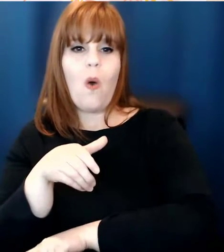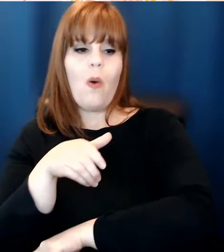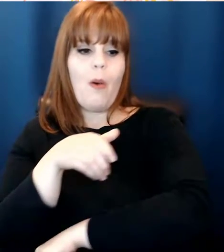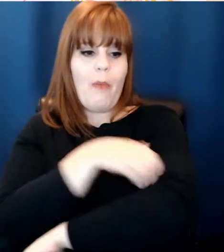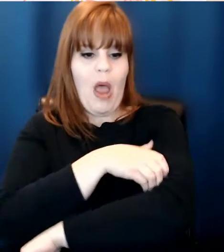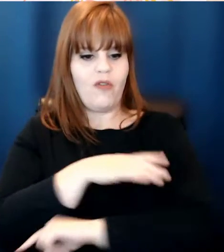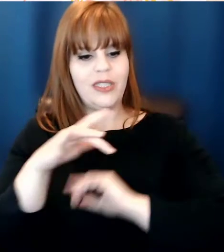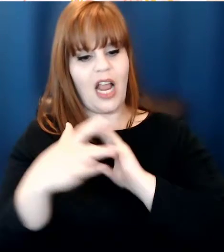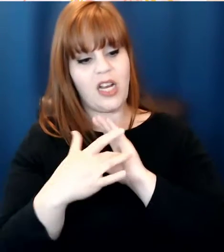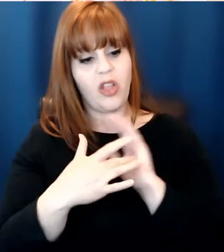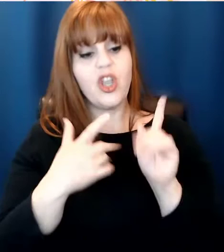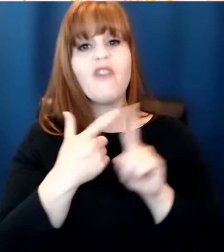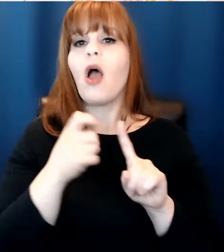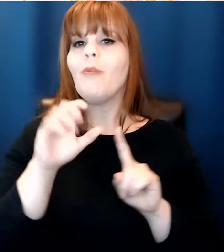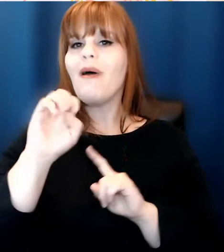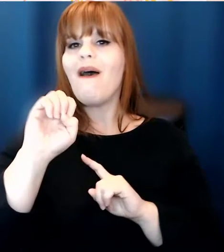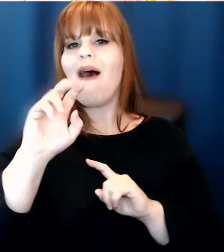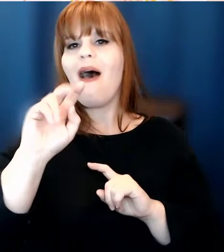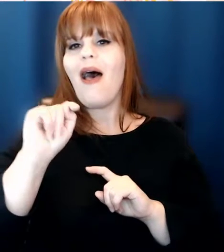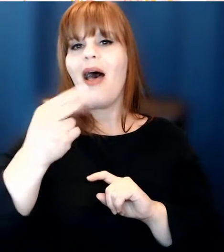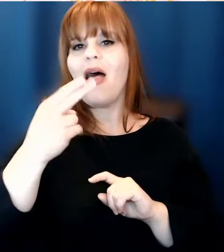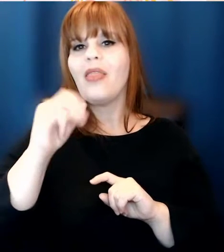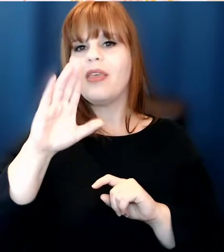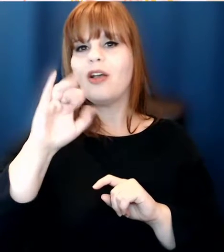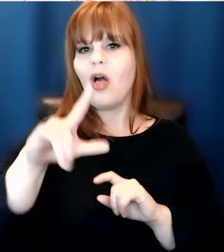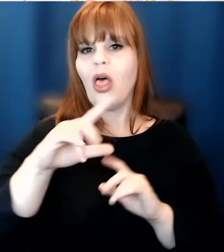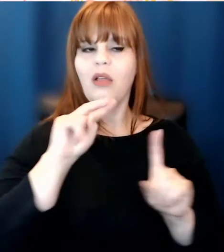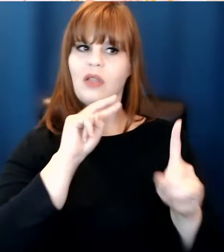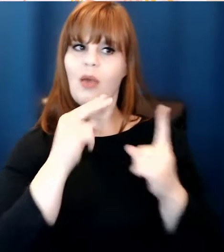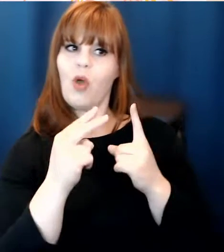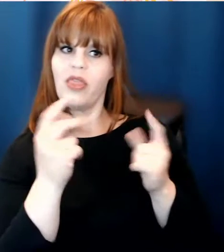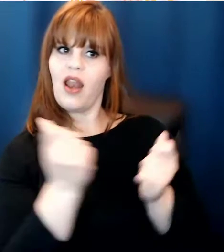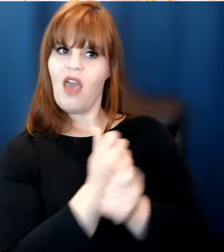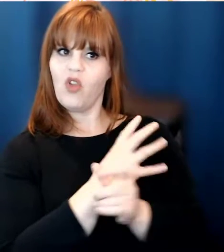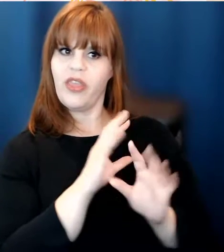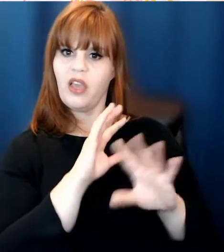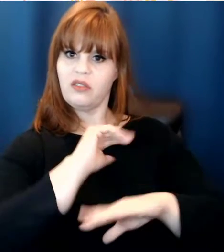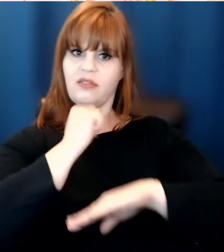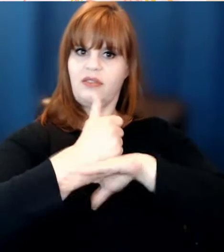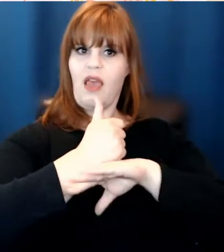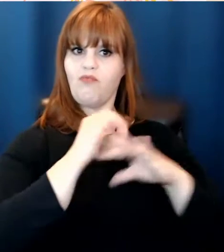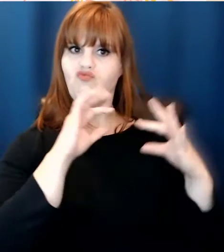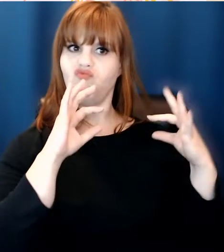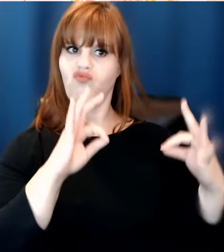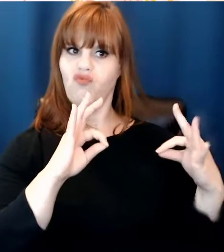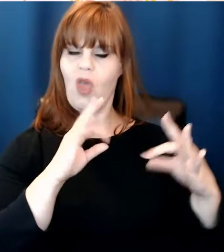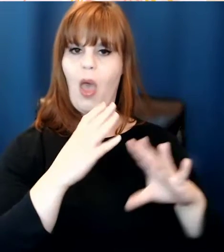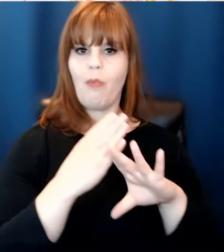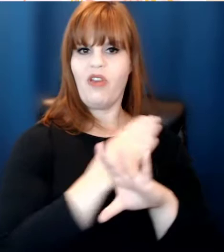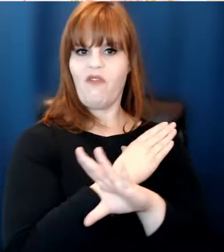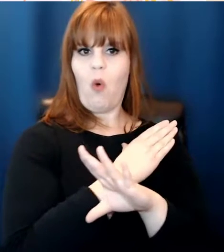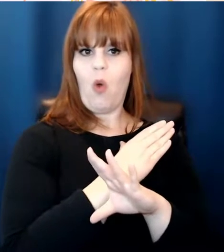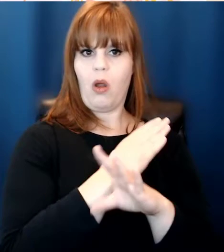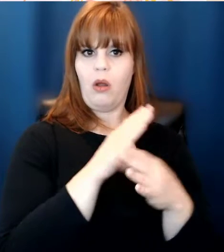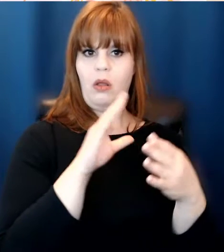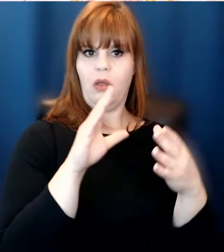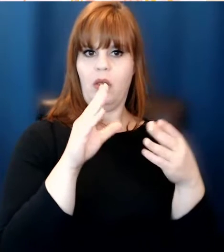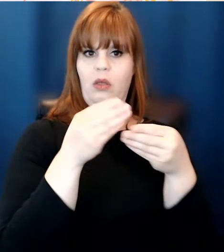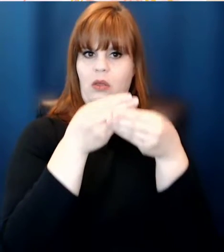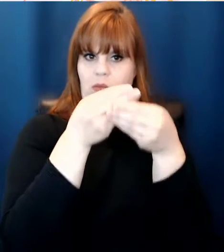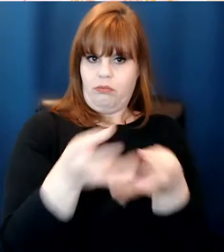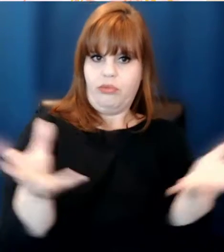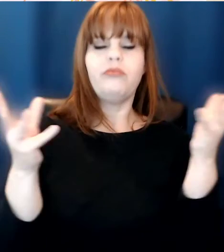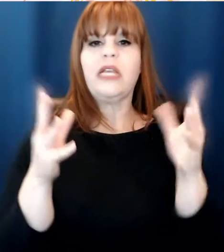standpoint, that everything is set before before unleashing its full